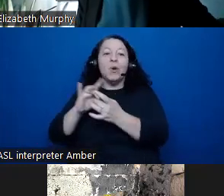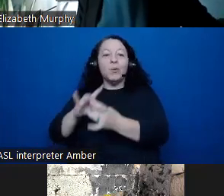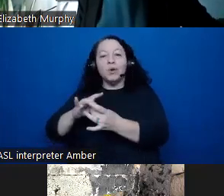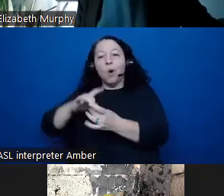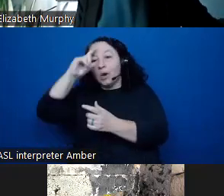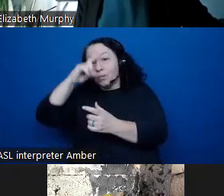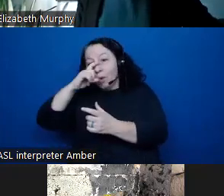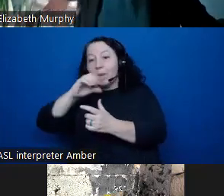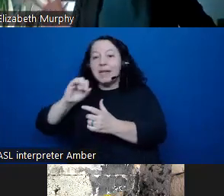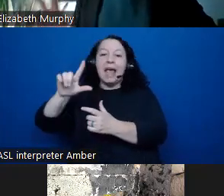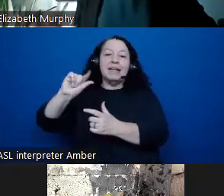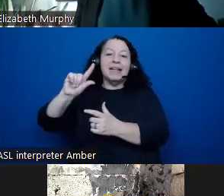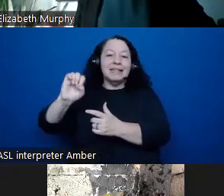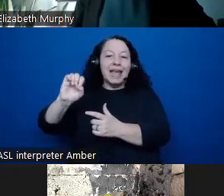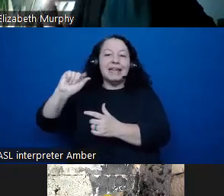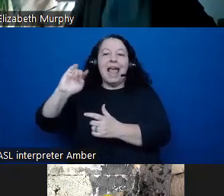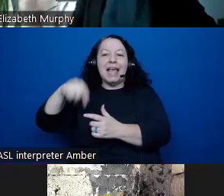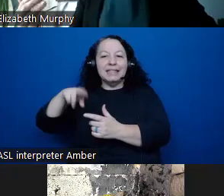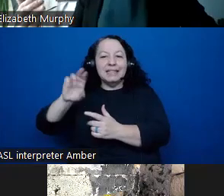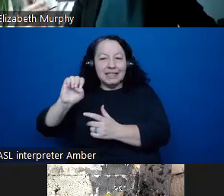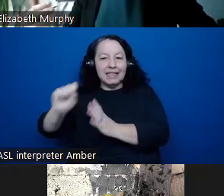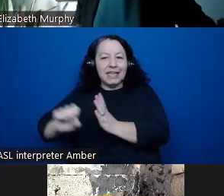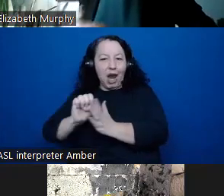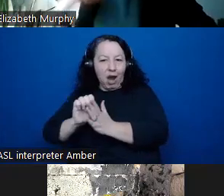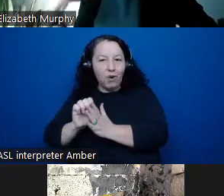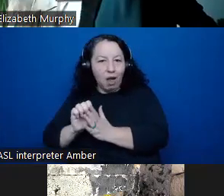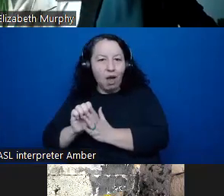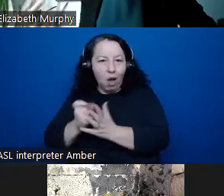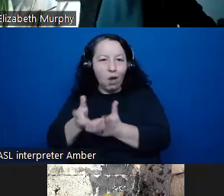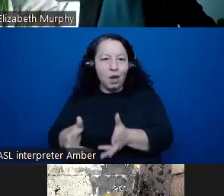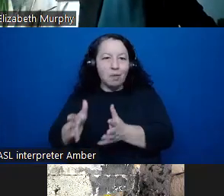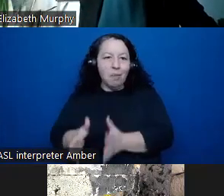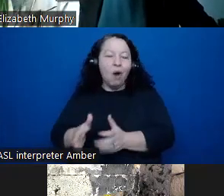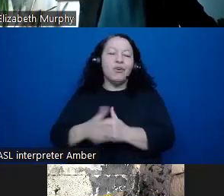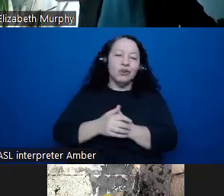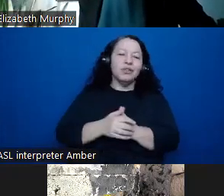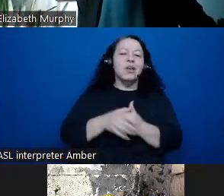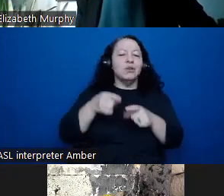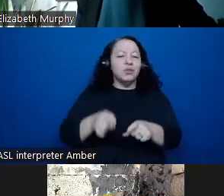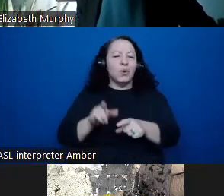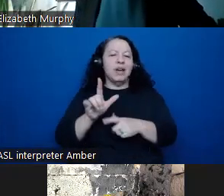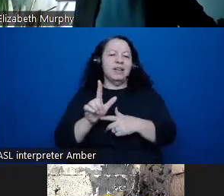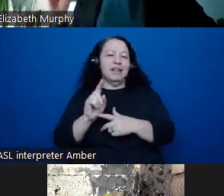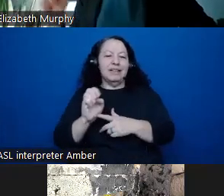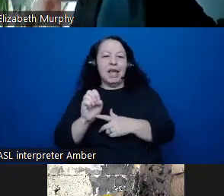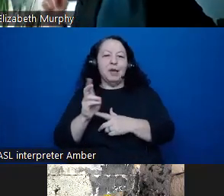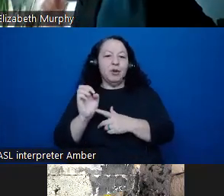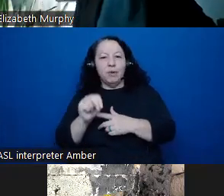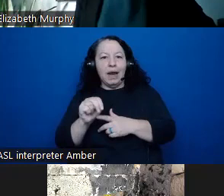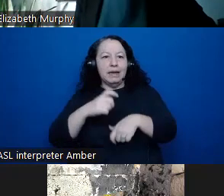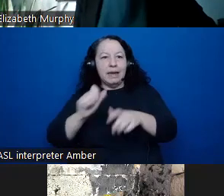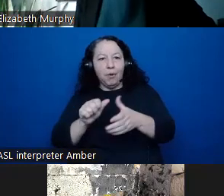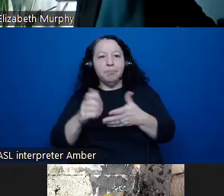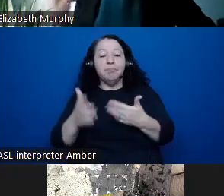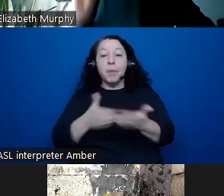Eastern Mediterranean. So in this sense, my intention today is really to invite you into the world of Roman workers, but through the